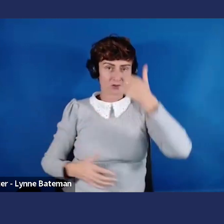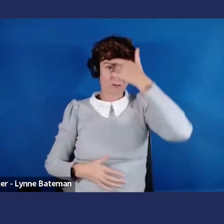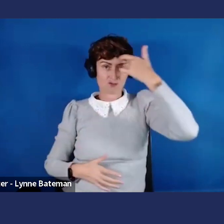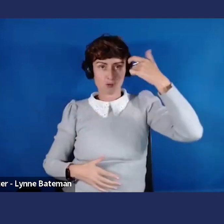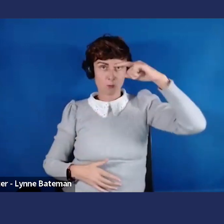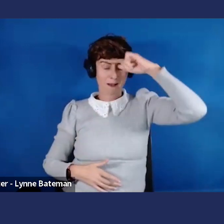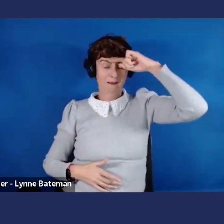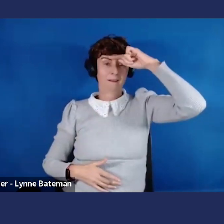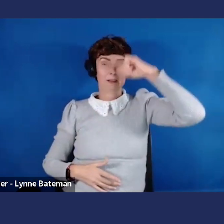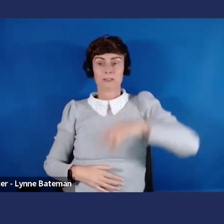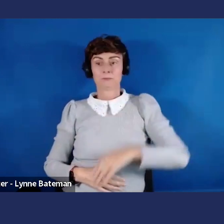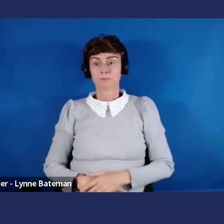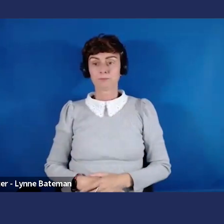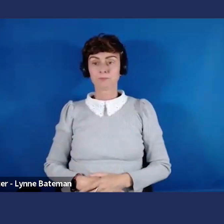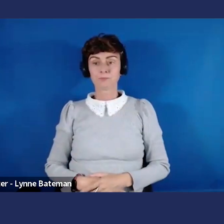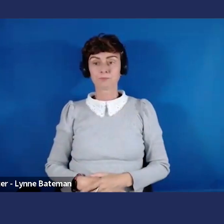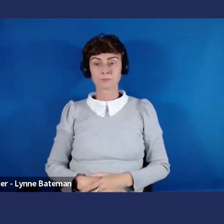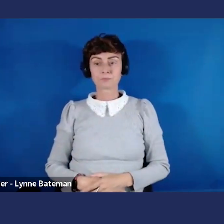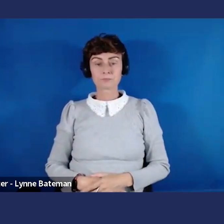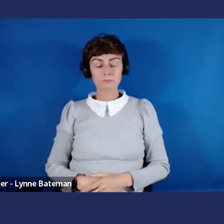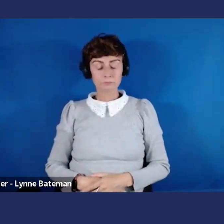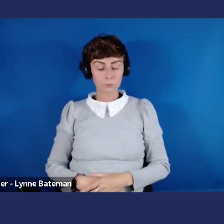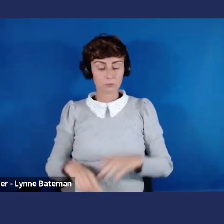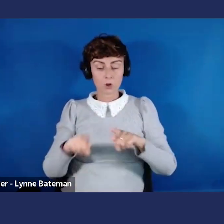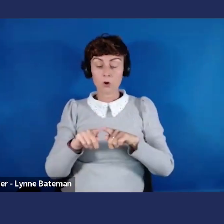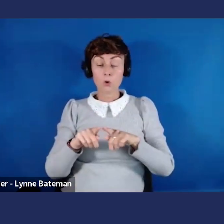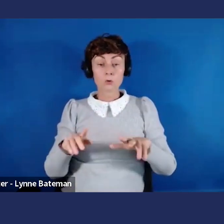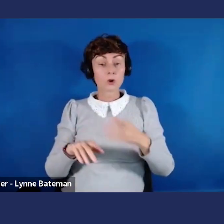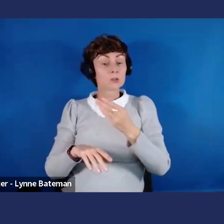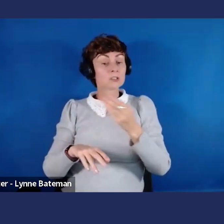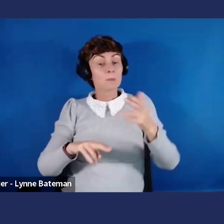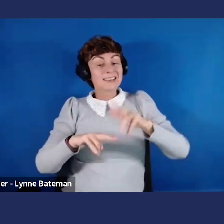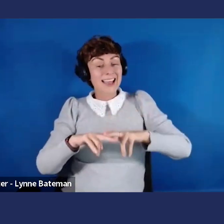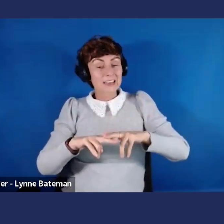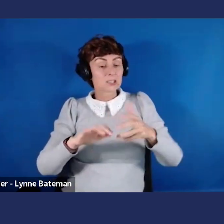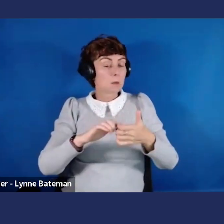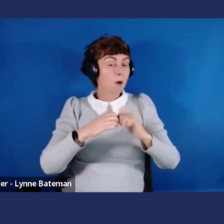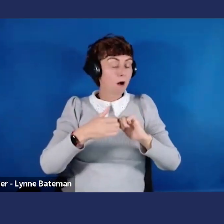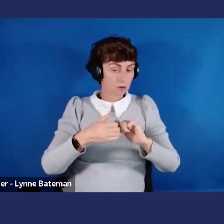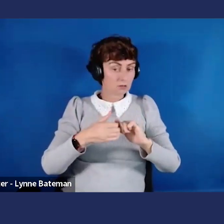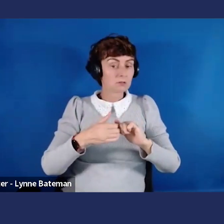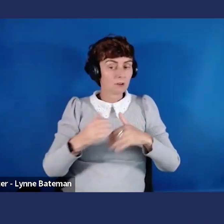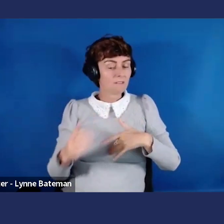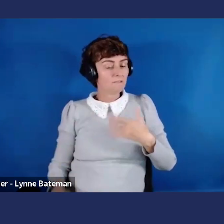sort of traumatic experiences. We've also had dads and partners who have felt